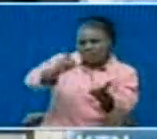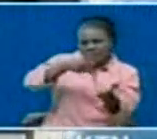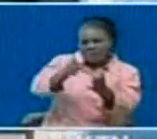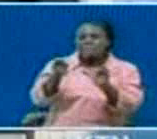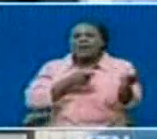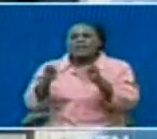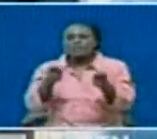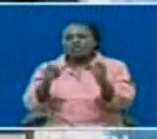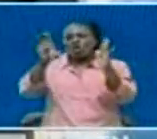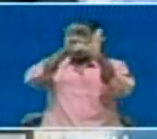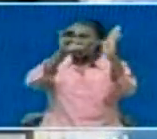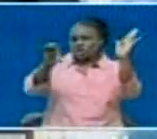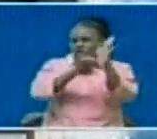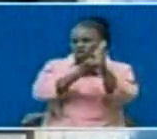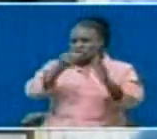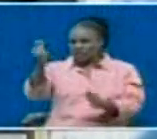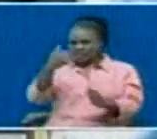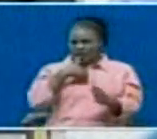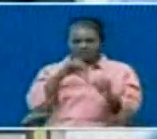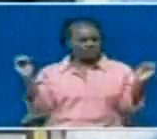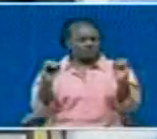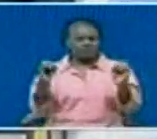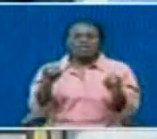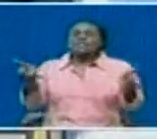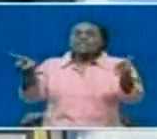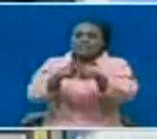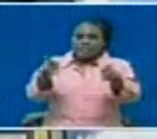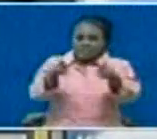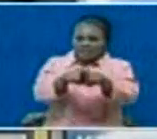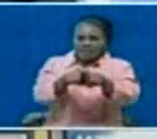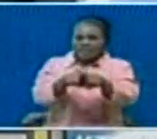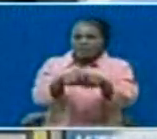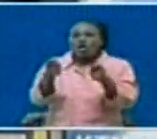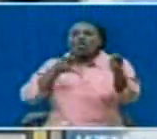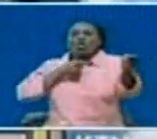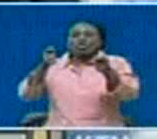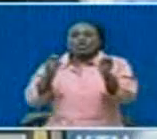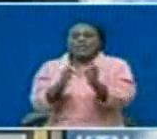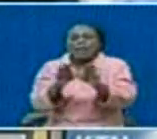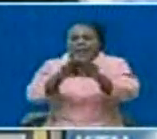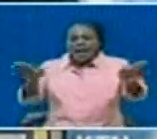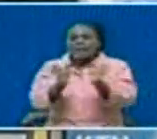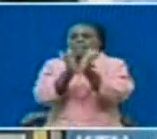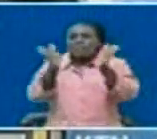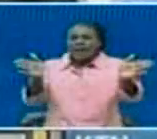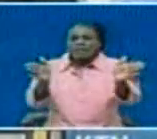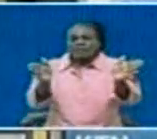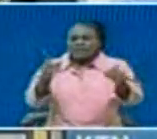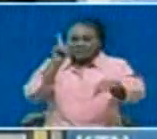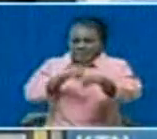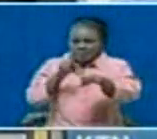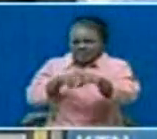management in the Constitution of Kenya, nor the laws regulating public land alienation at the